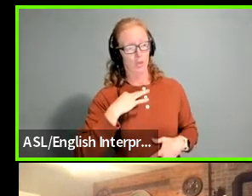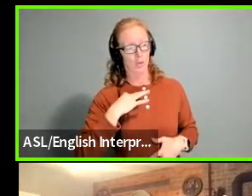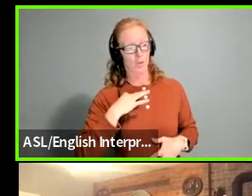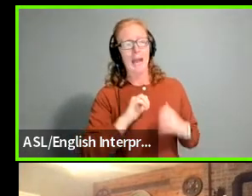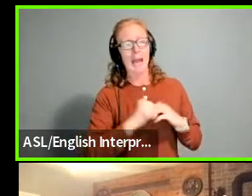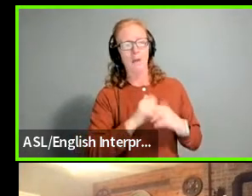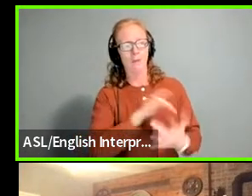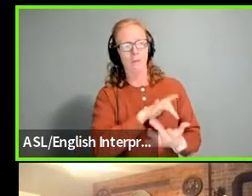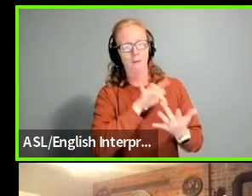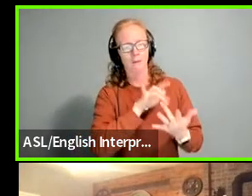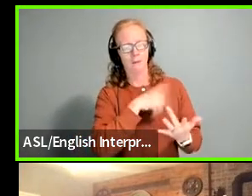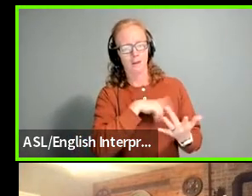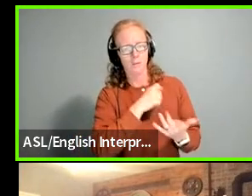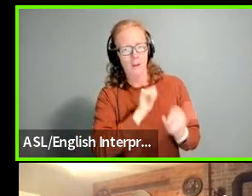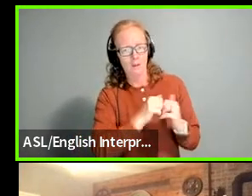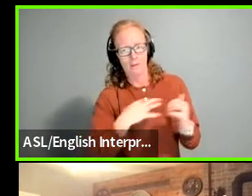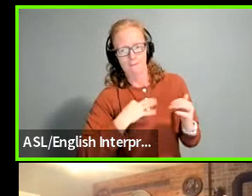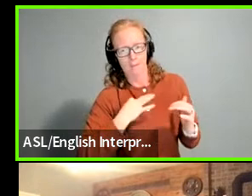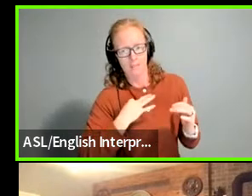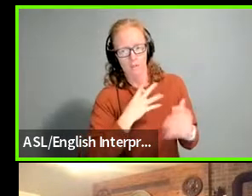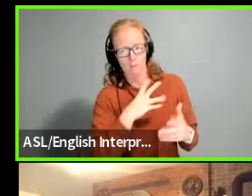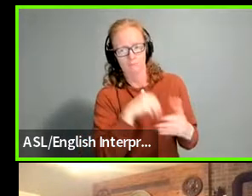do they do that?